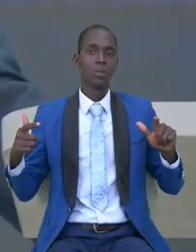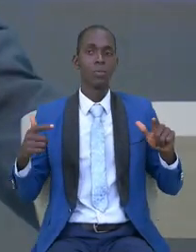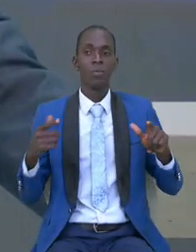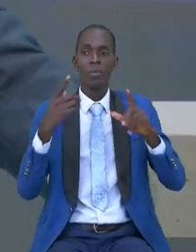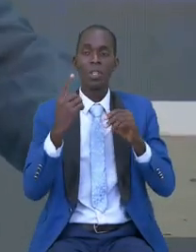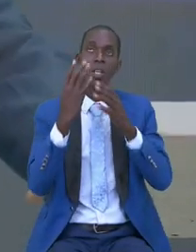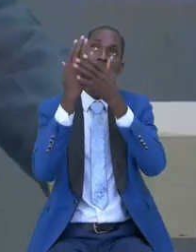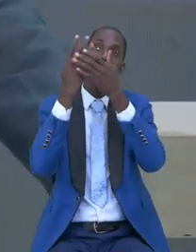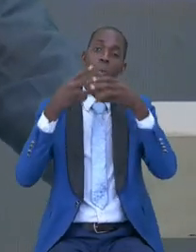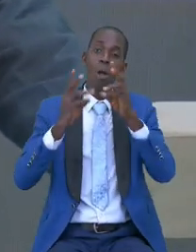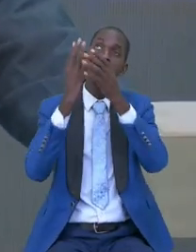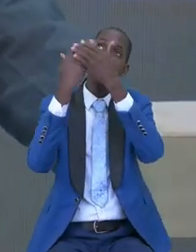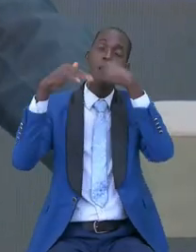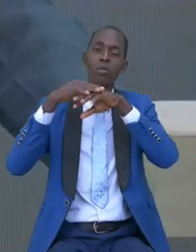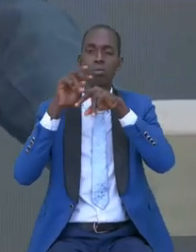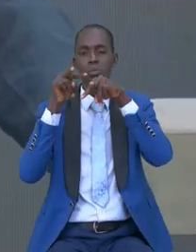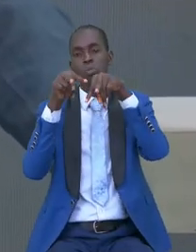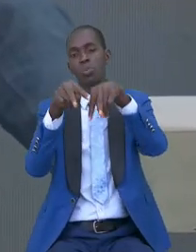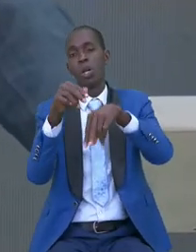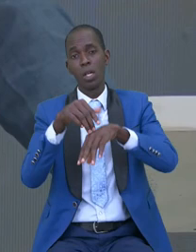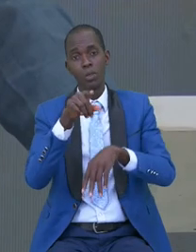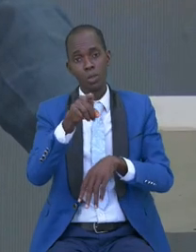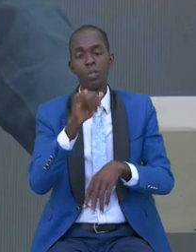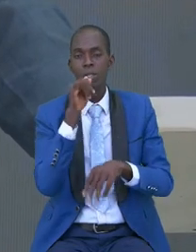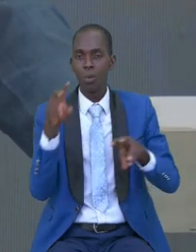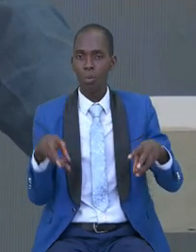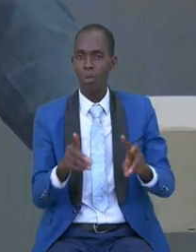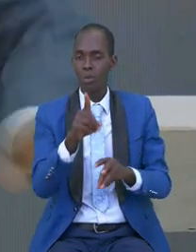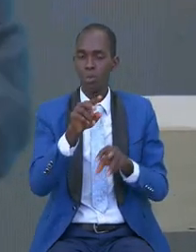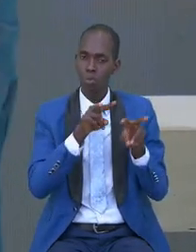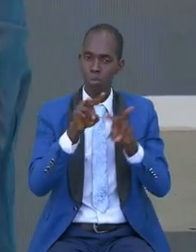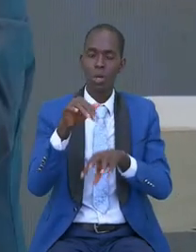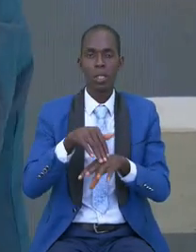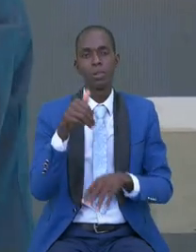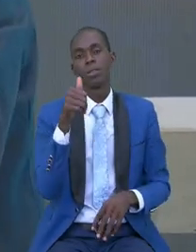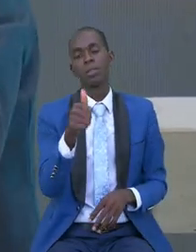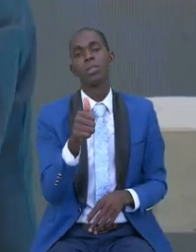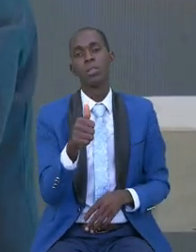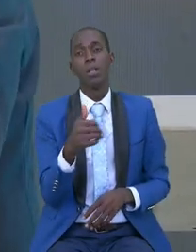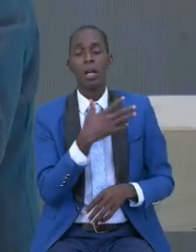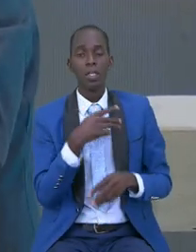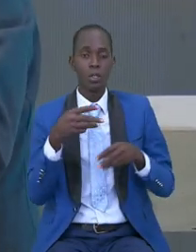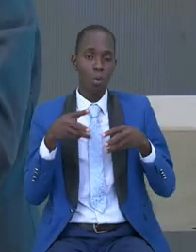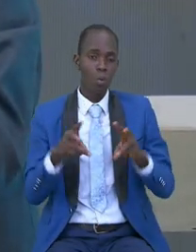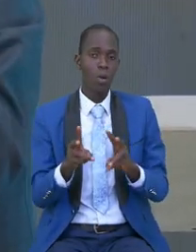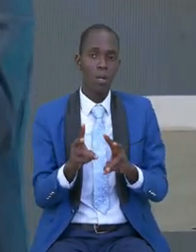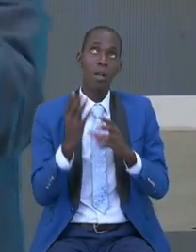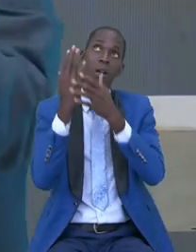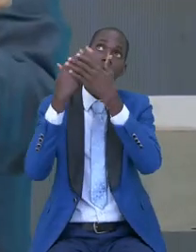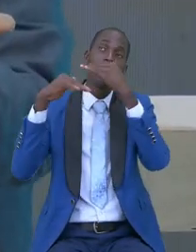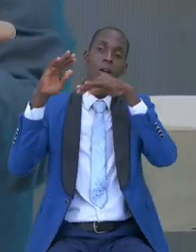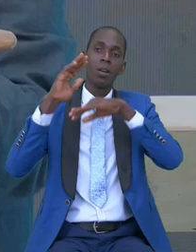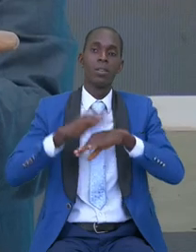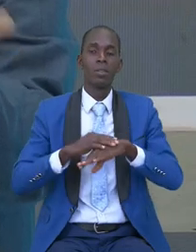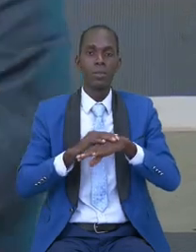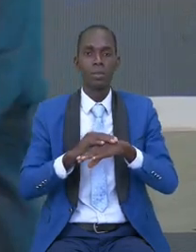heaven looks at you is the way you look at yourself. And the way heaven